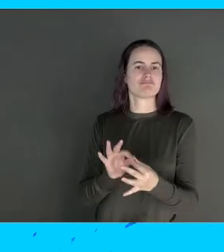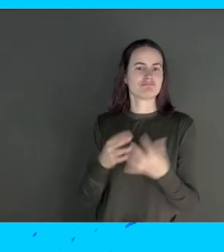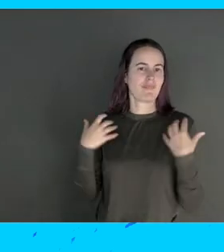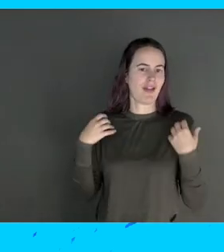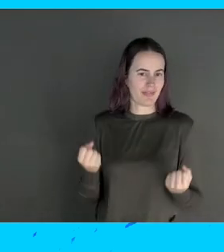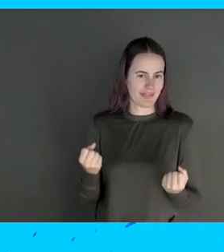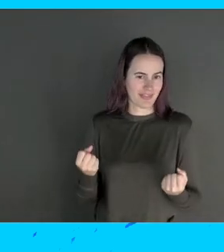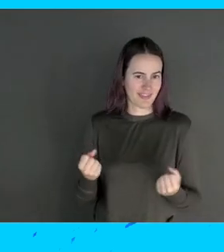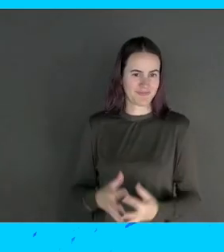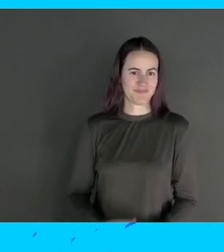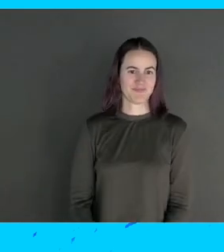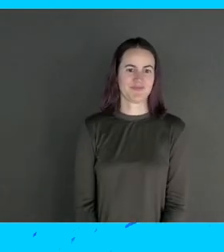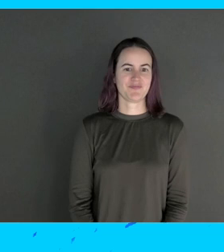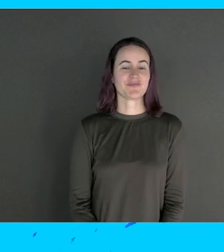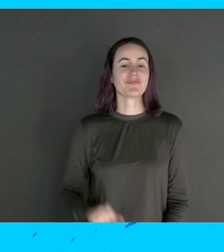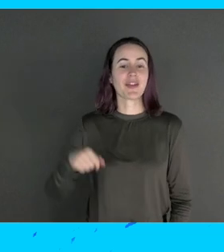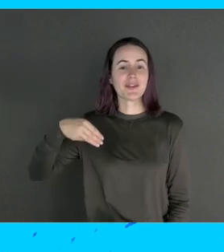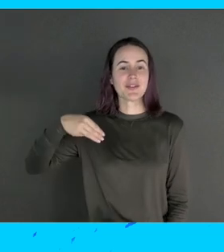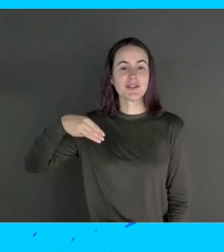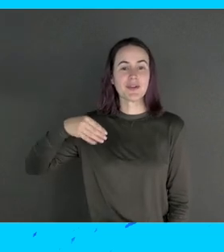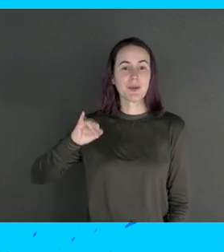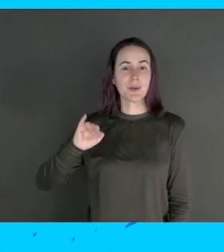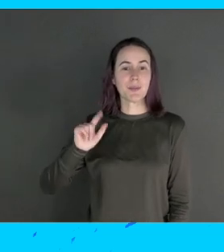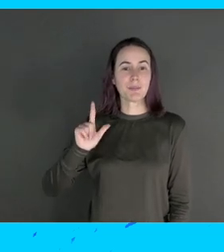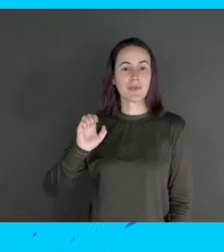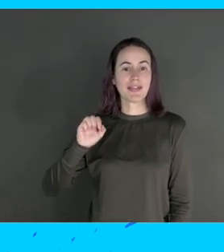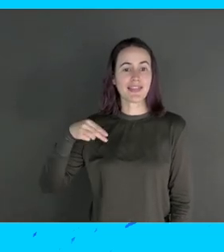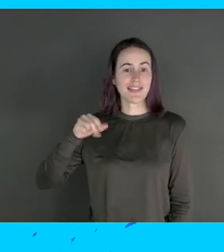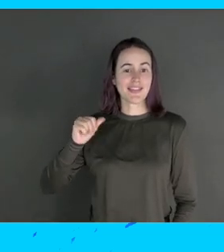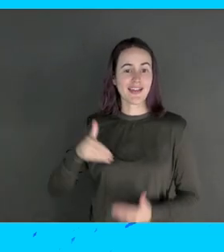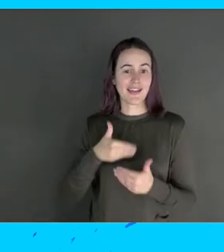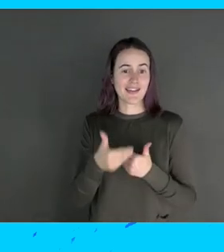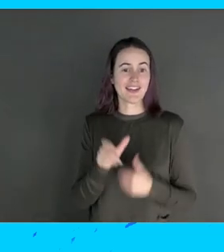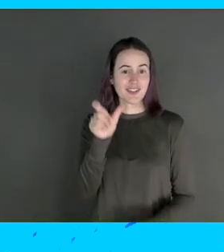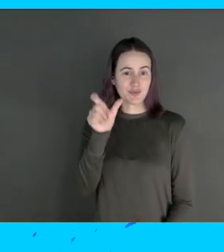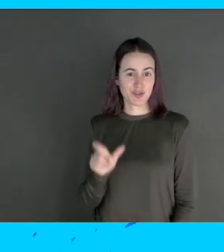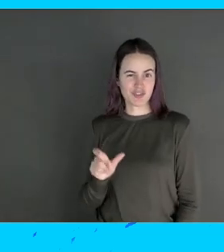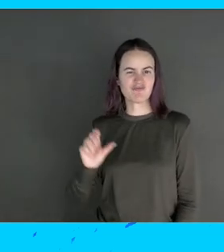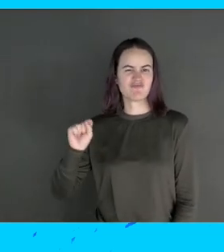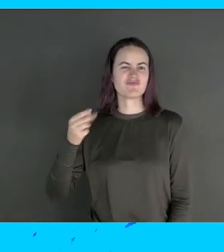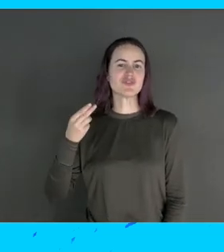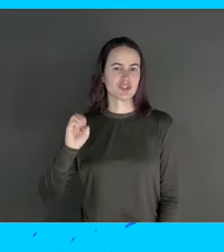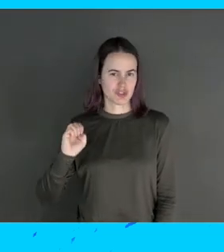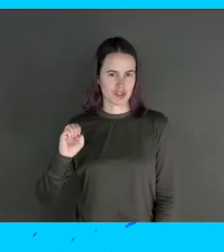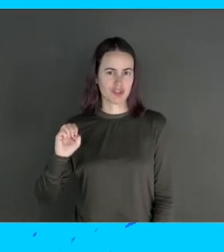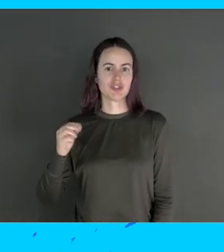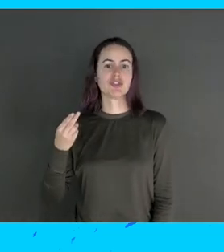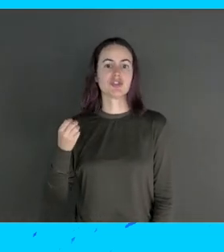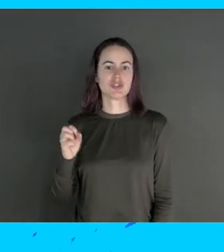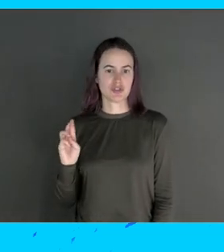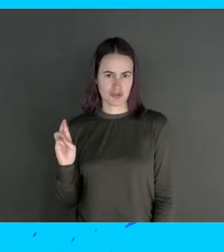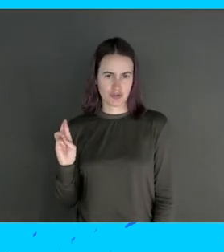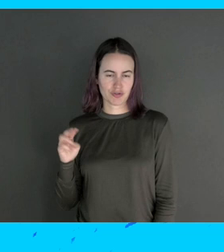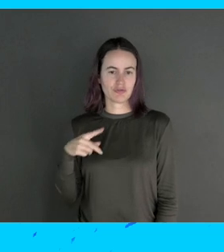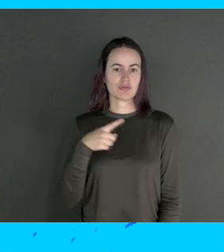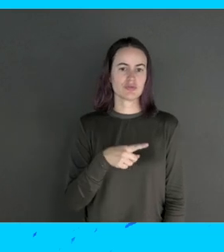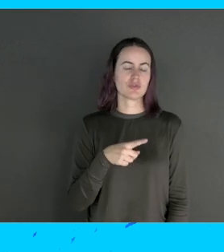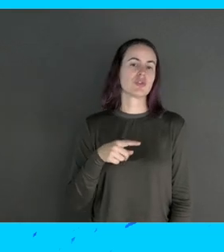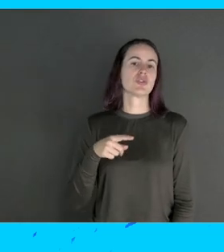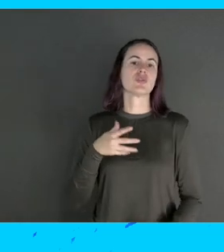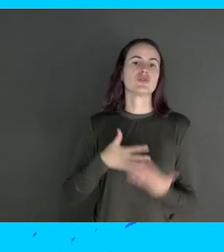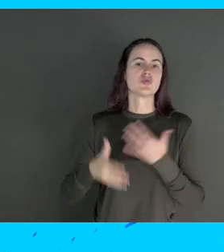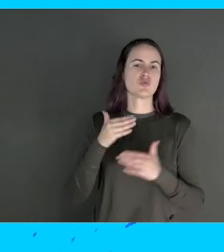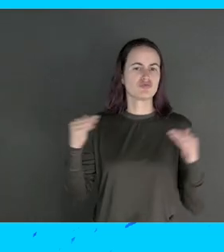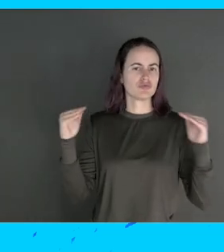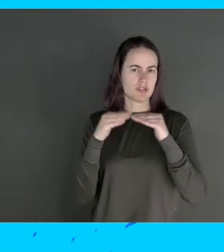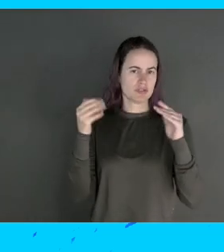first we have Melina. She pronounced as she and her. She's a social justice activist, chair of